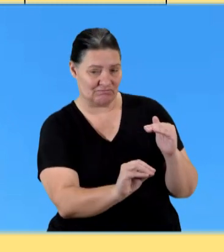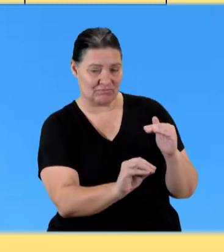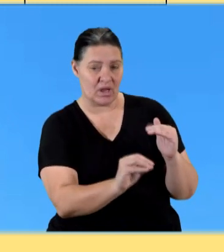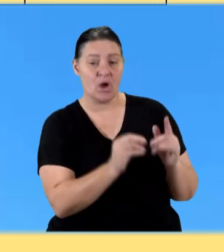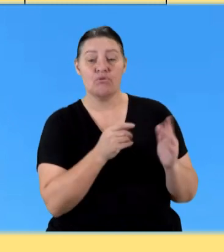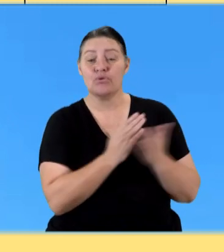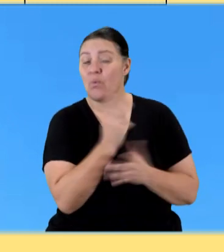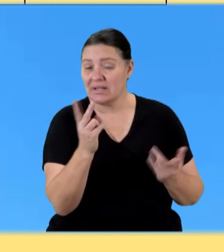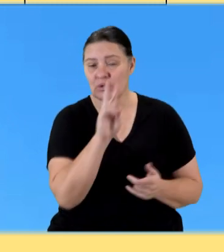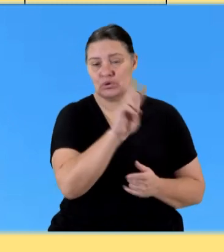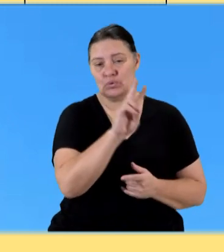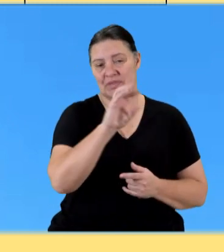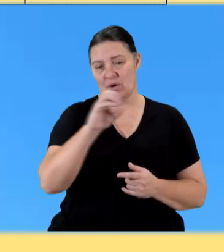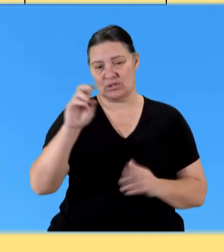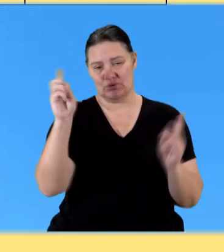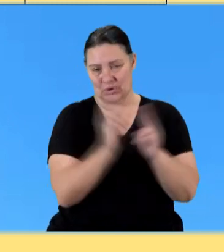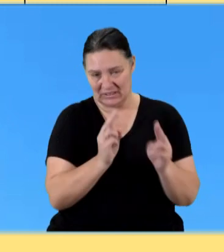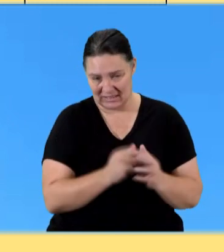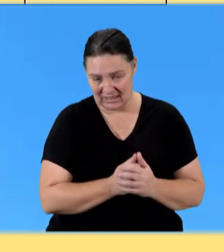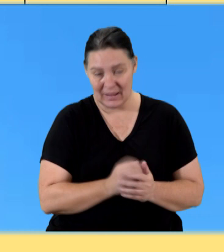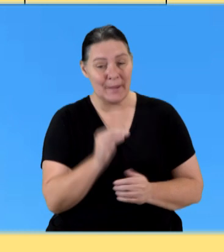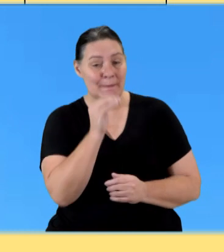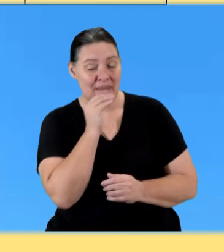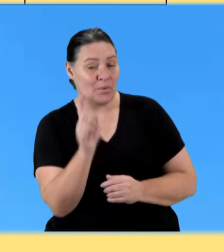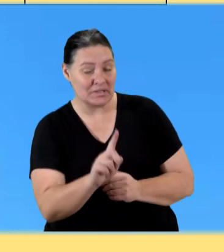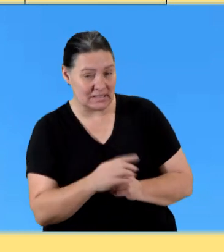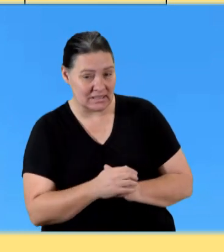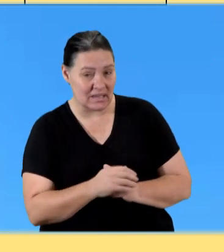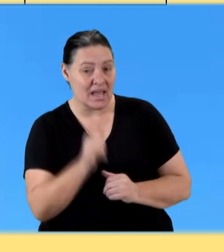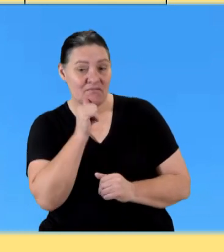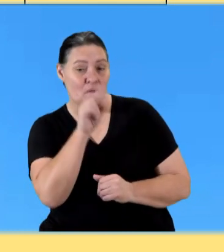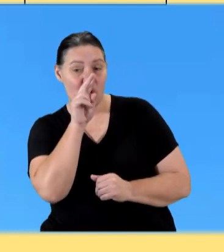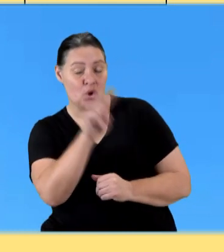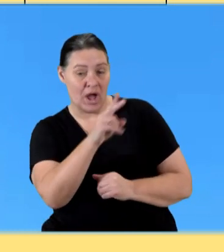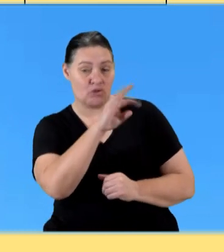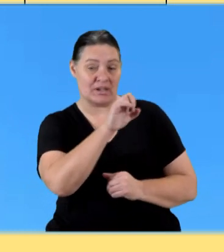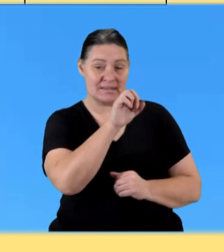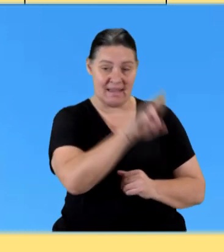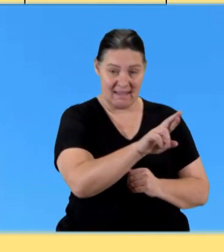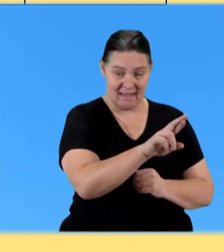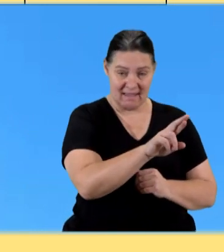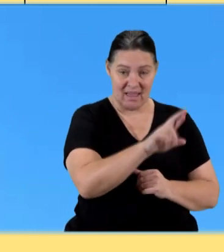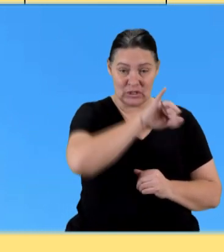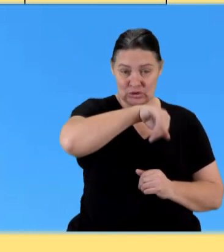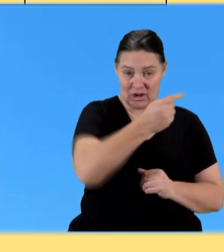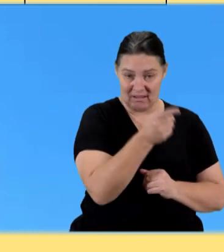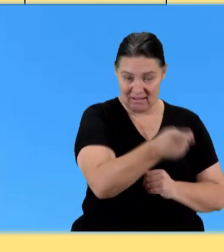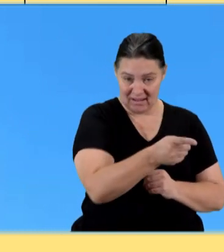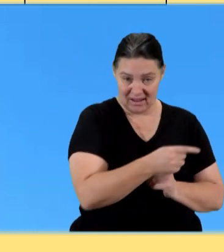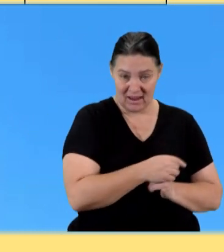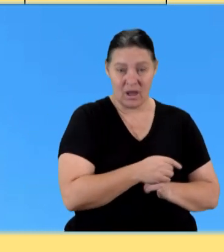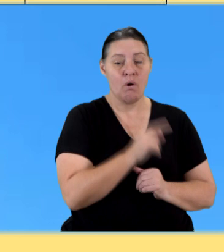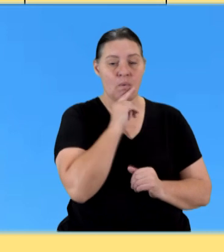by 2,000. It simply means when we look at our creditors